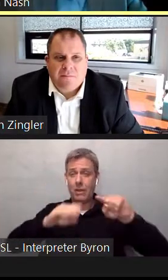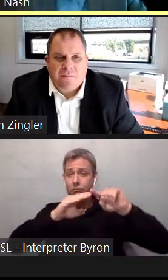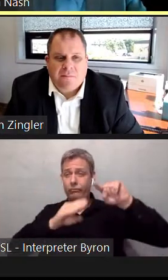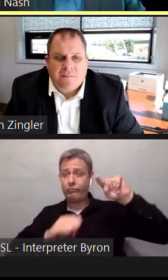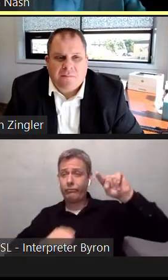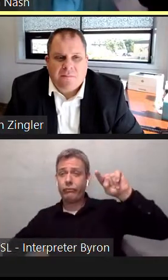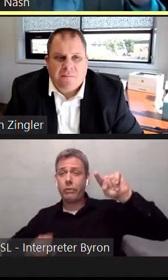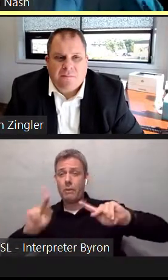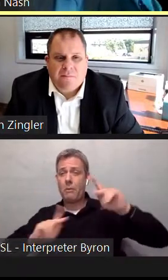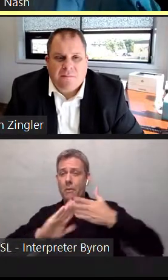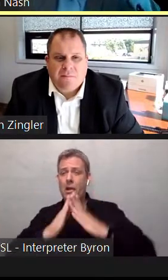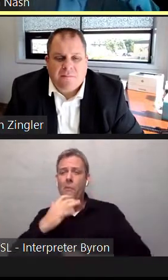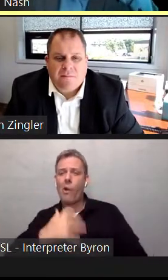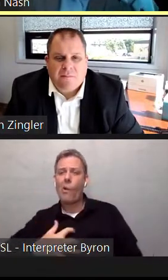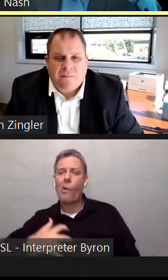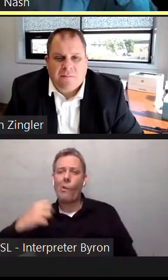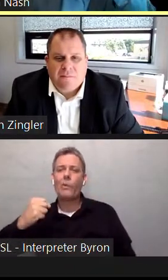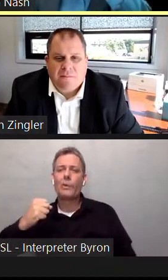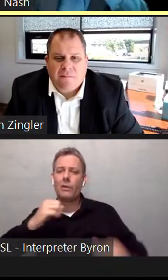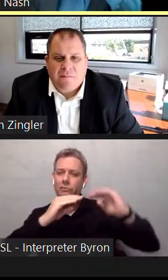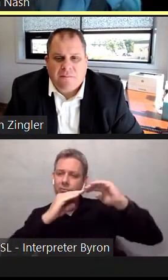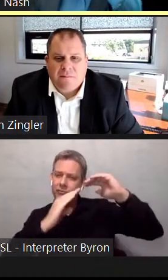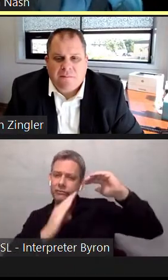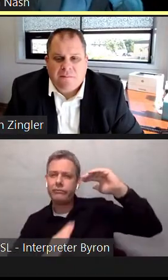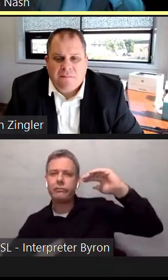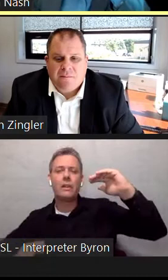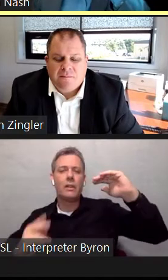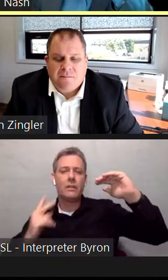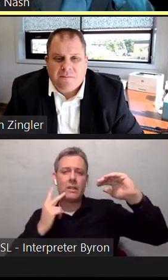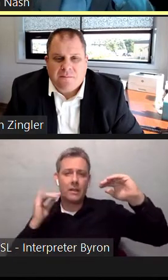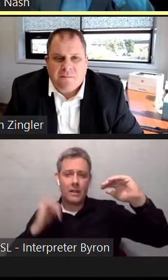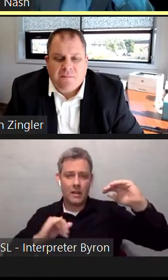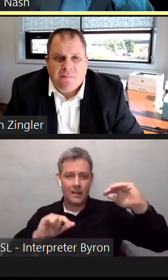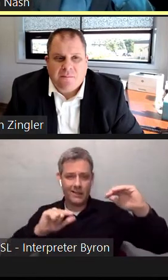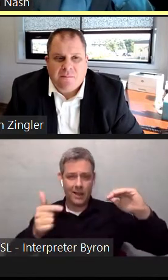would expect. Go ahead and pull up the next picture.